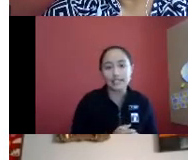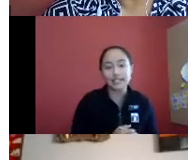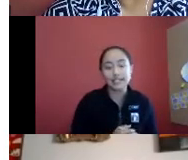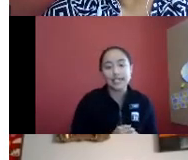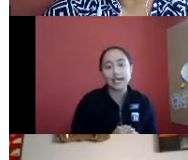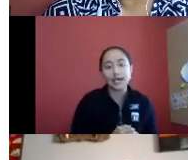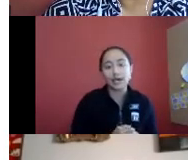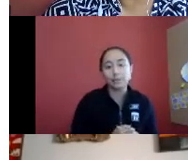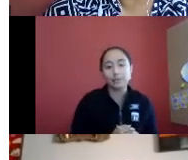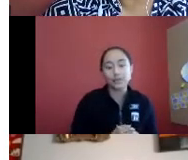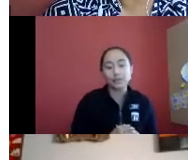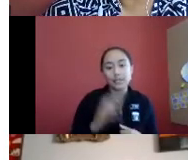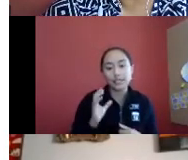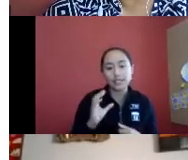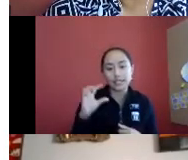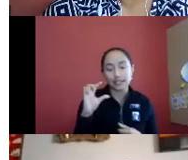is